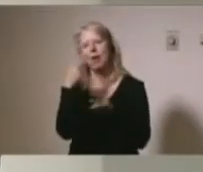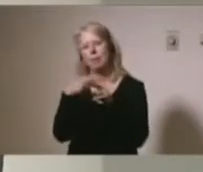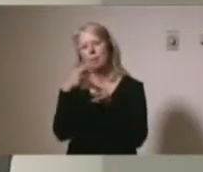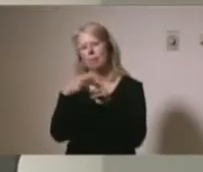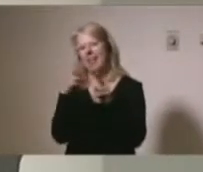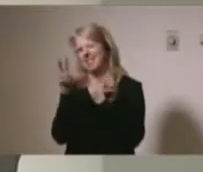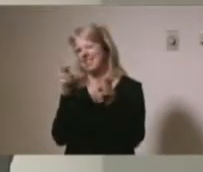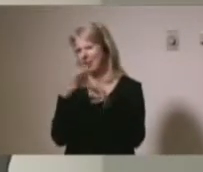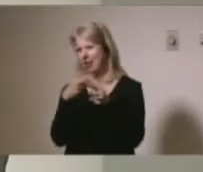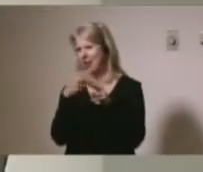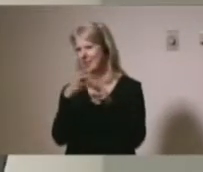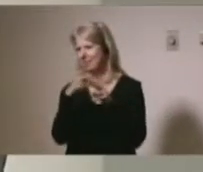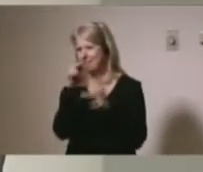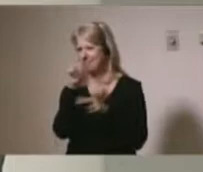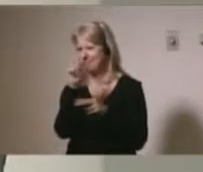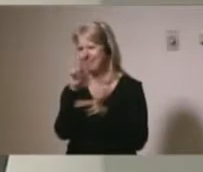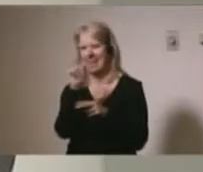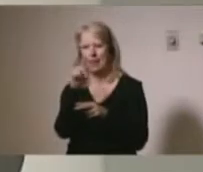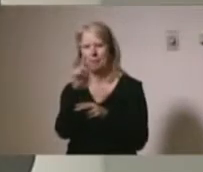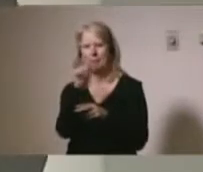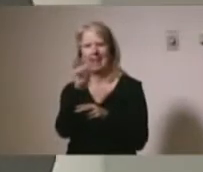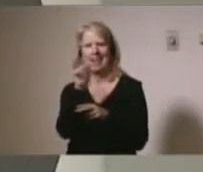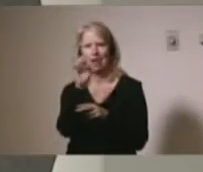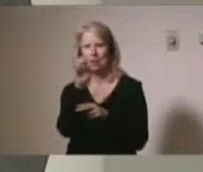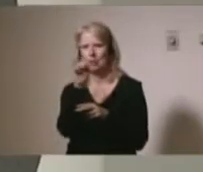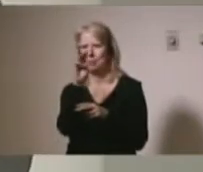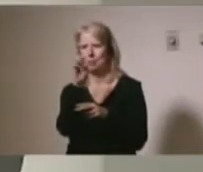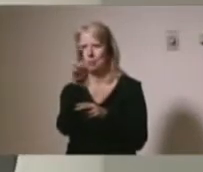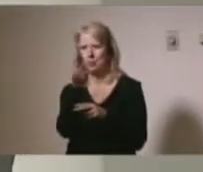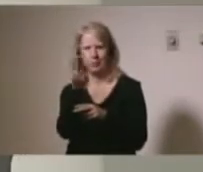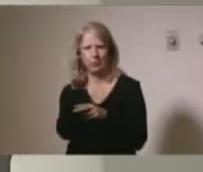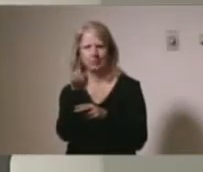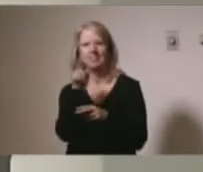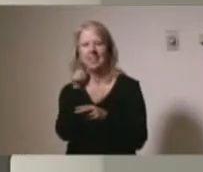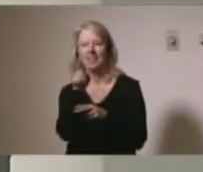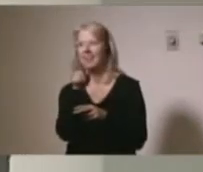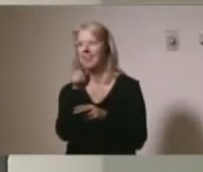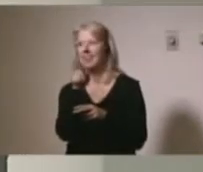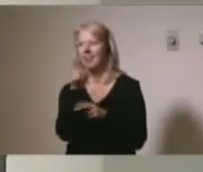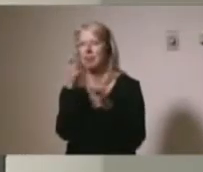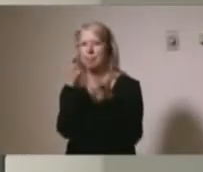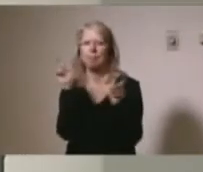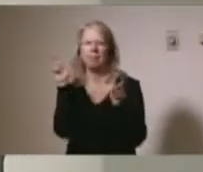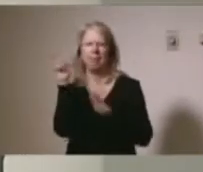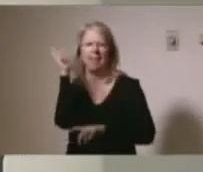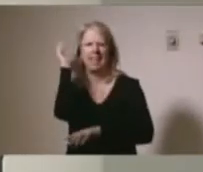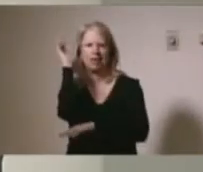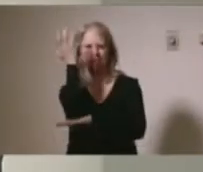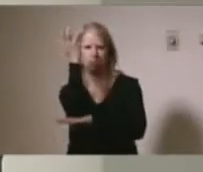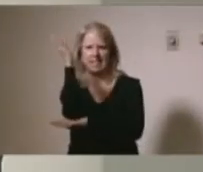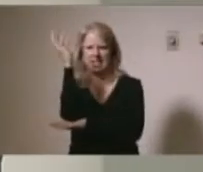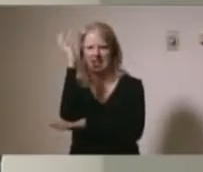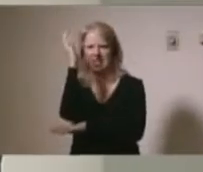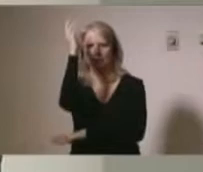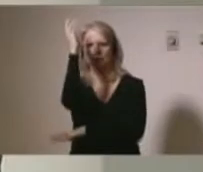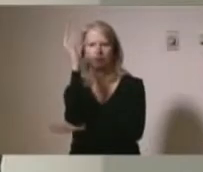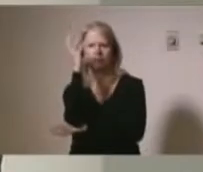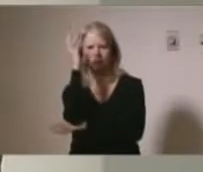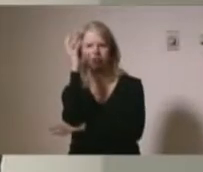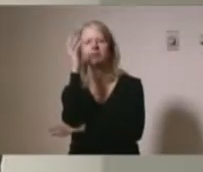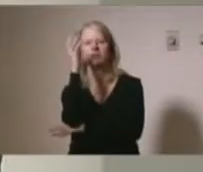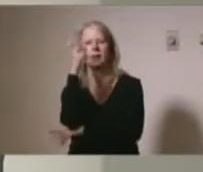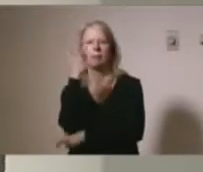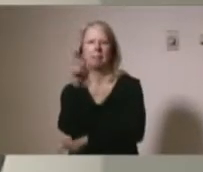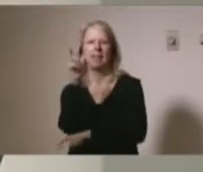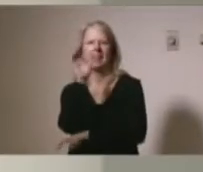Paraparaumu. Does anyone know where that is? And it's got a big tree in the middle of it, a pahutakawa